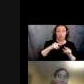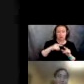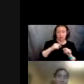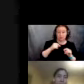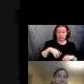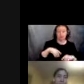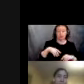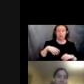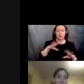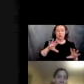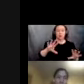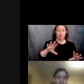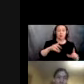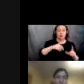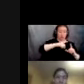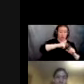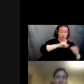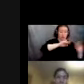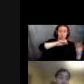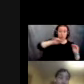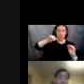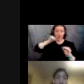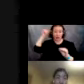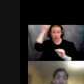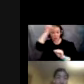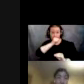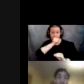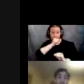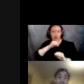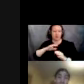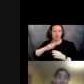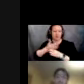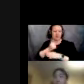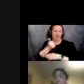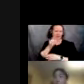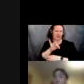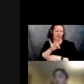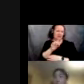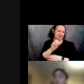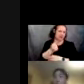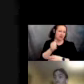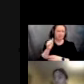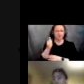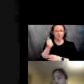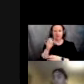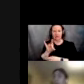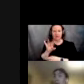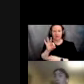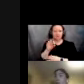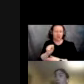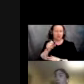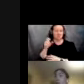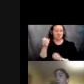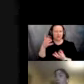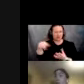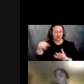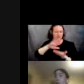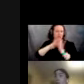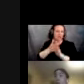or Japanese immigration to Alaska between roughly 1880s and 90s, and a lot of them became fishermen